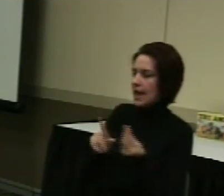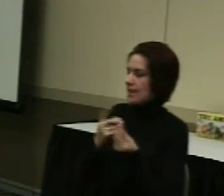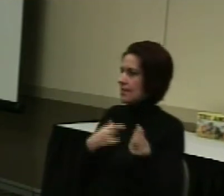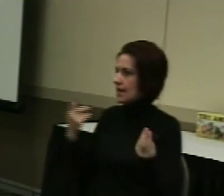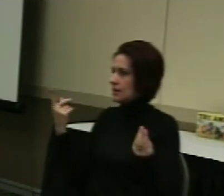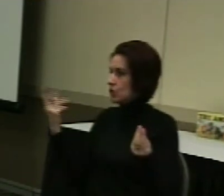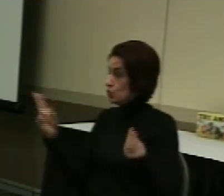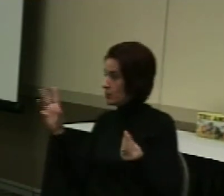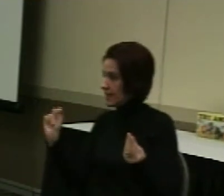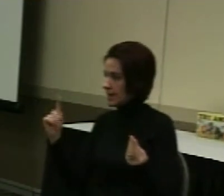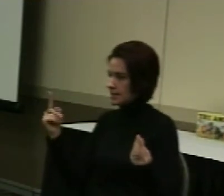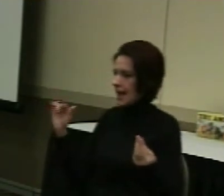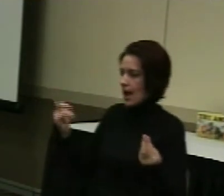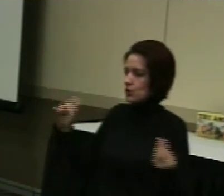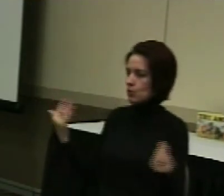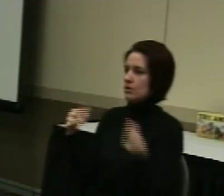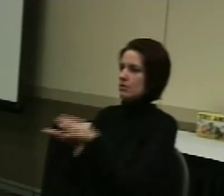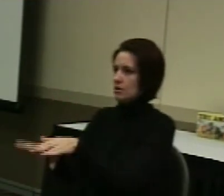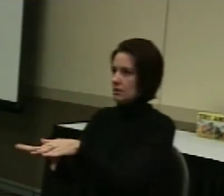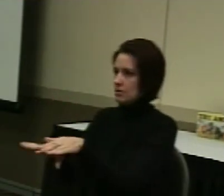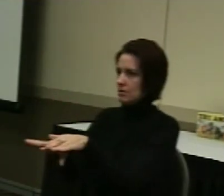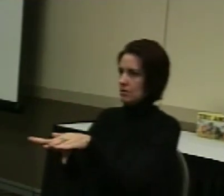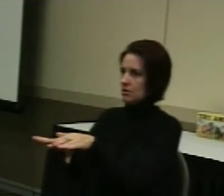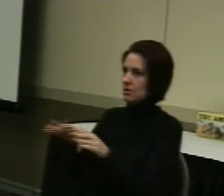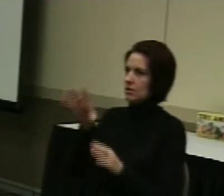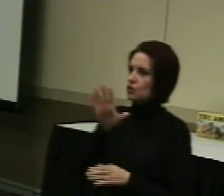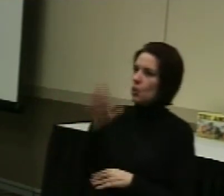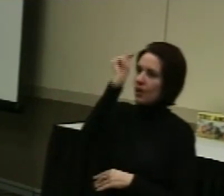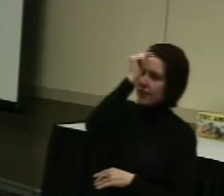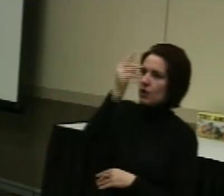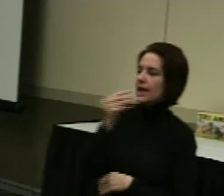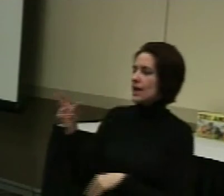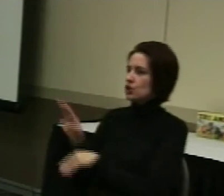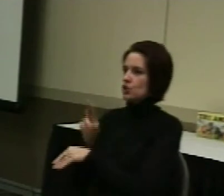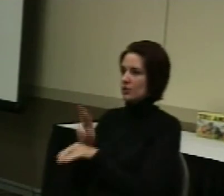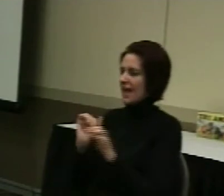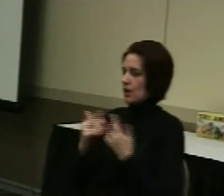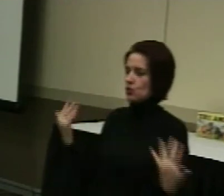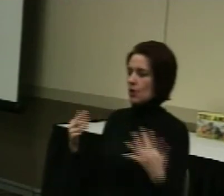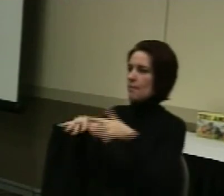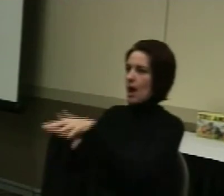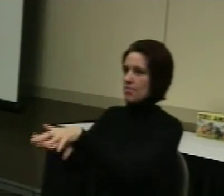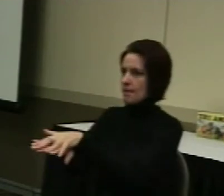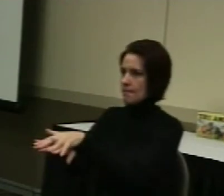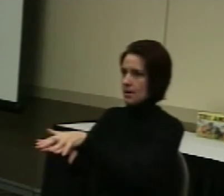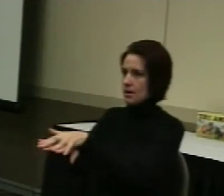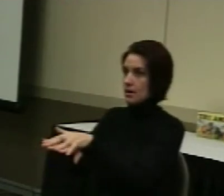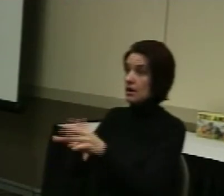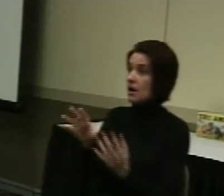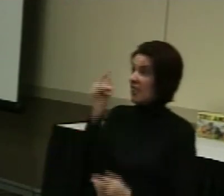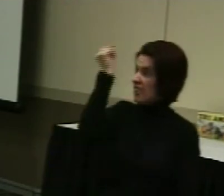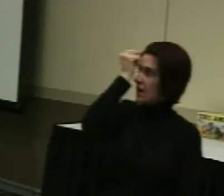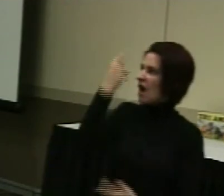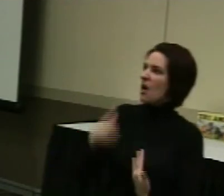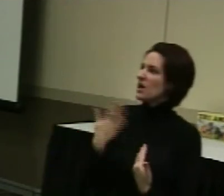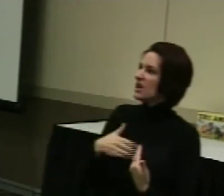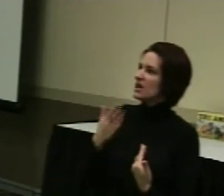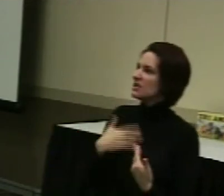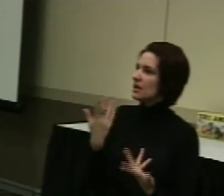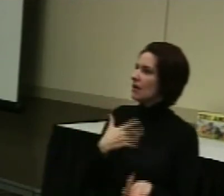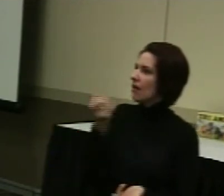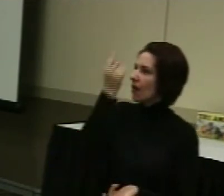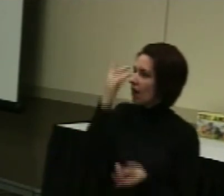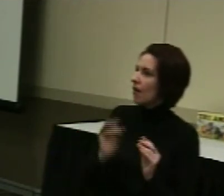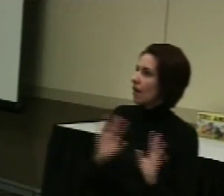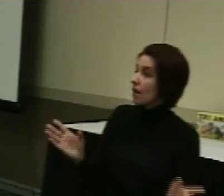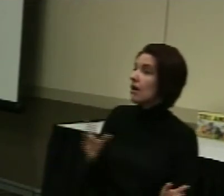challenges? Maybe there aren't. Maybe you feel yourself very guided by your theoretical framework and there's no problem trying to do that. Do you? If that's